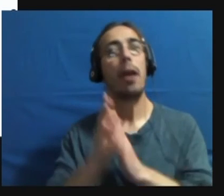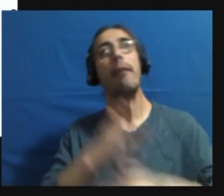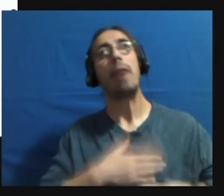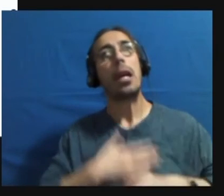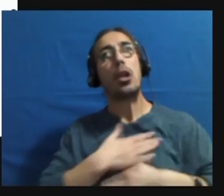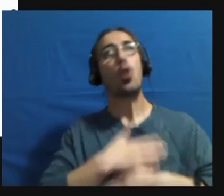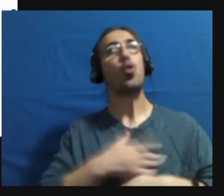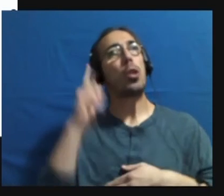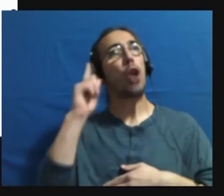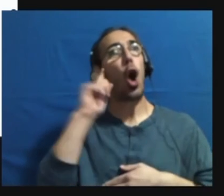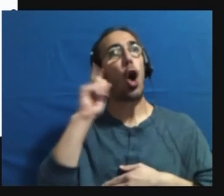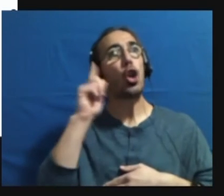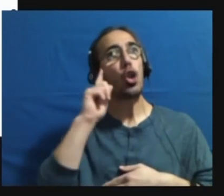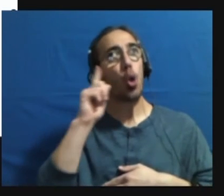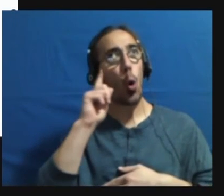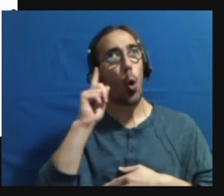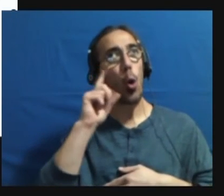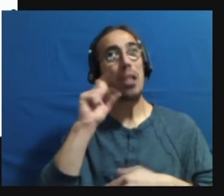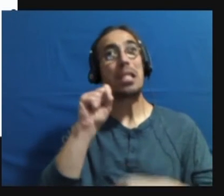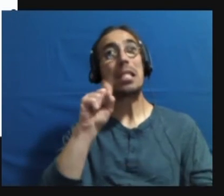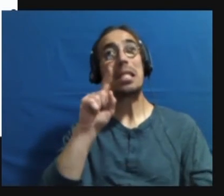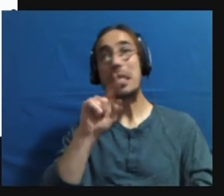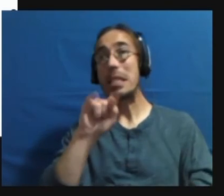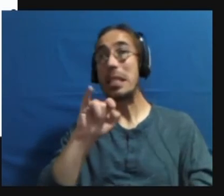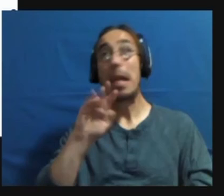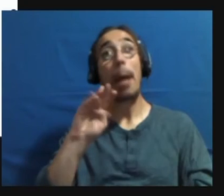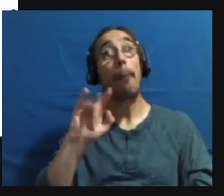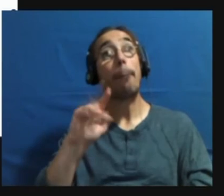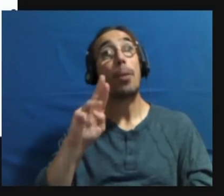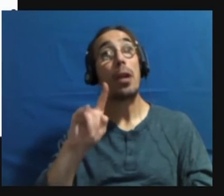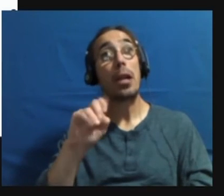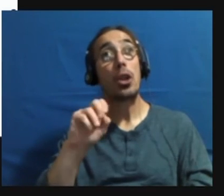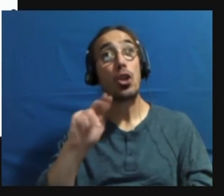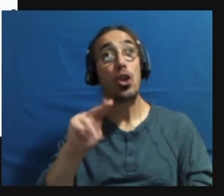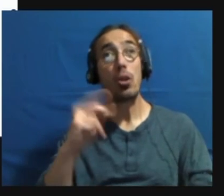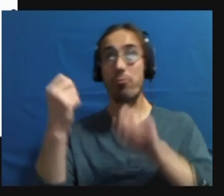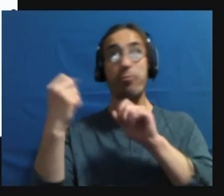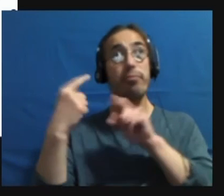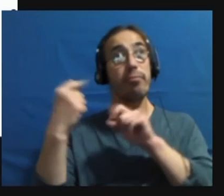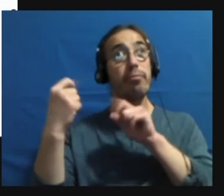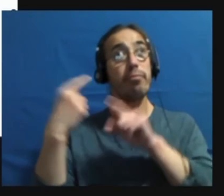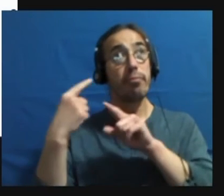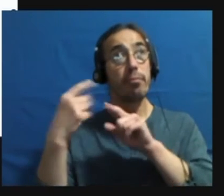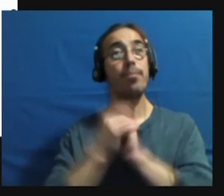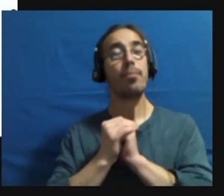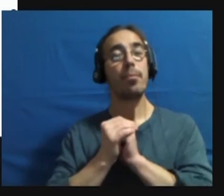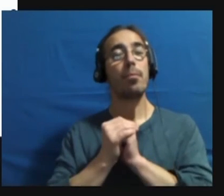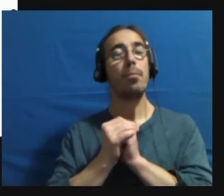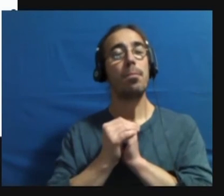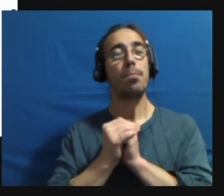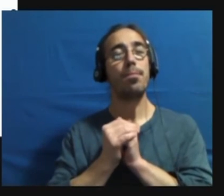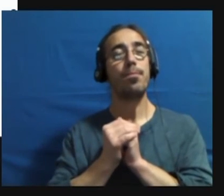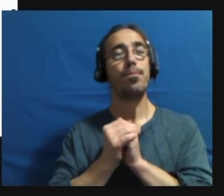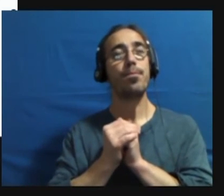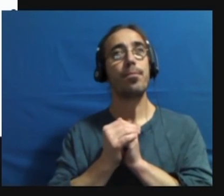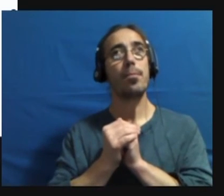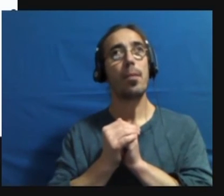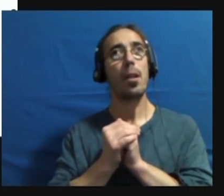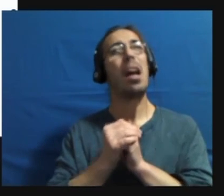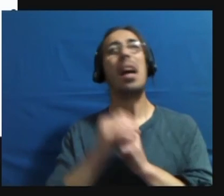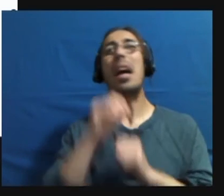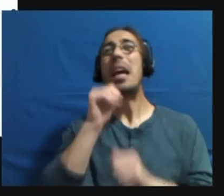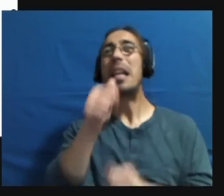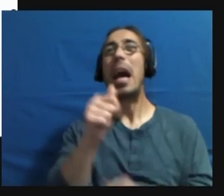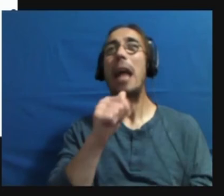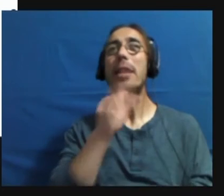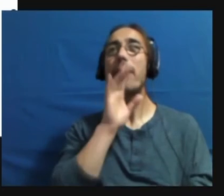auditory stimulation and looking for a multiplicity of ways. Not to make it so that the verbal stem never